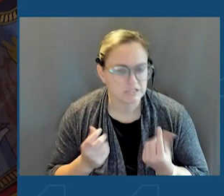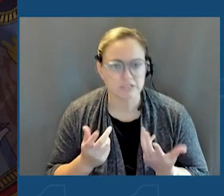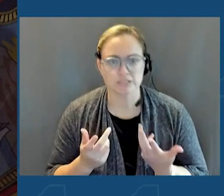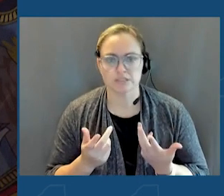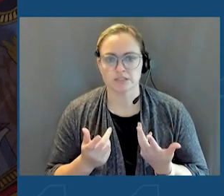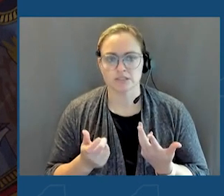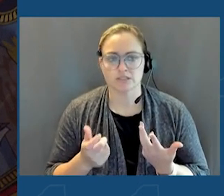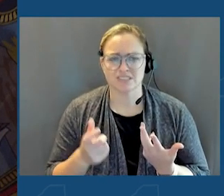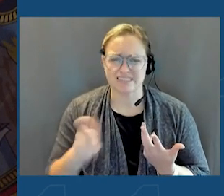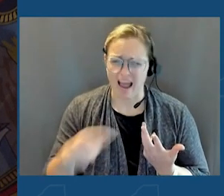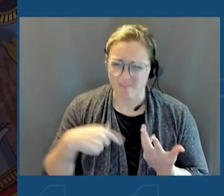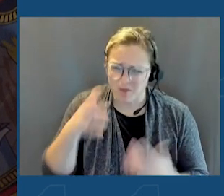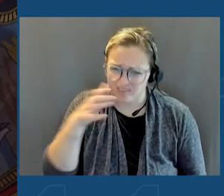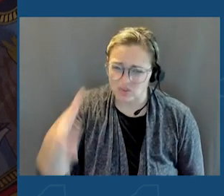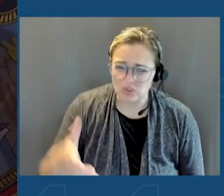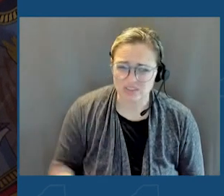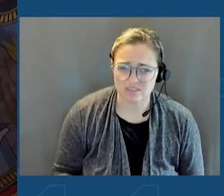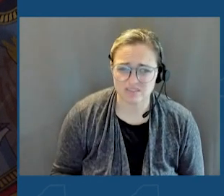be our destiny?